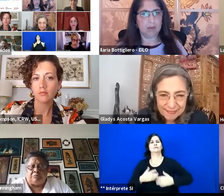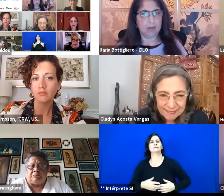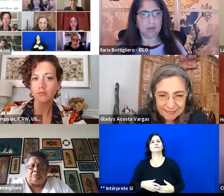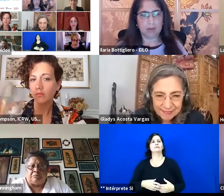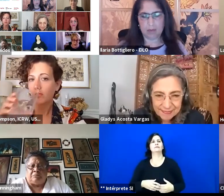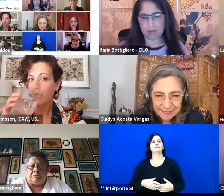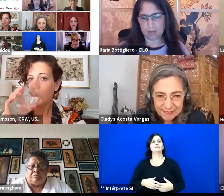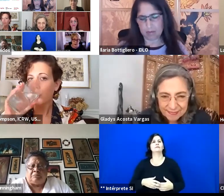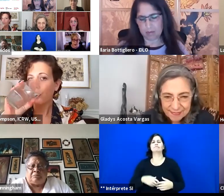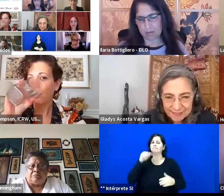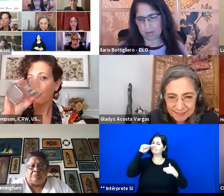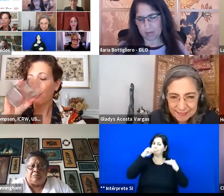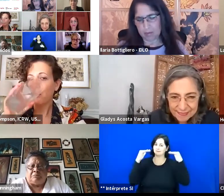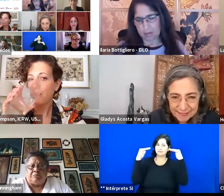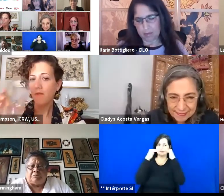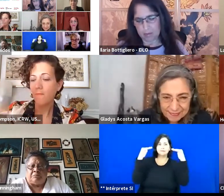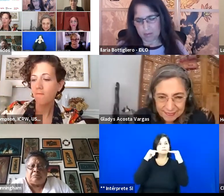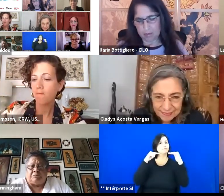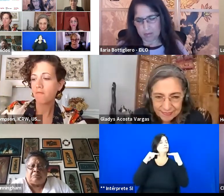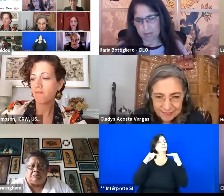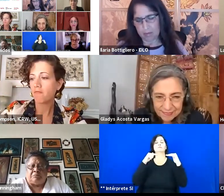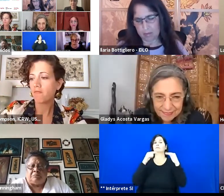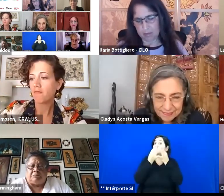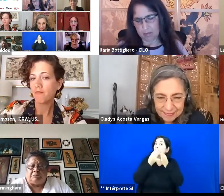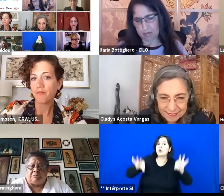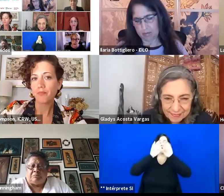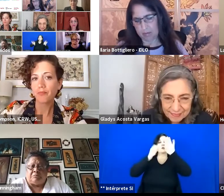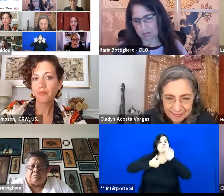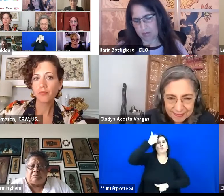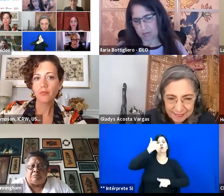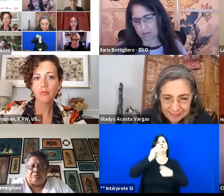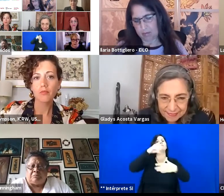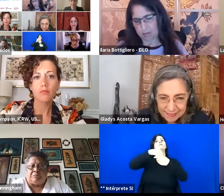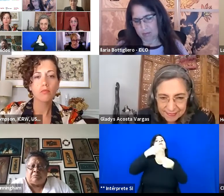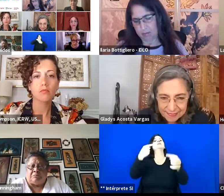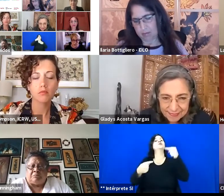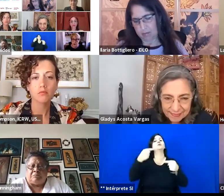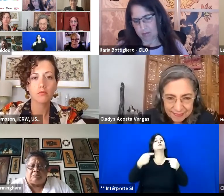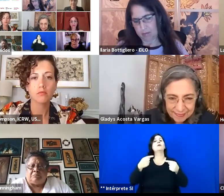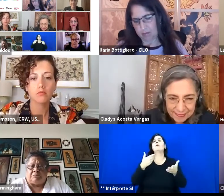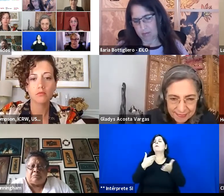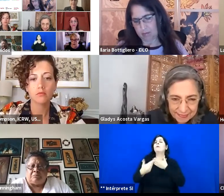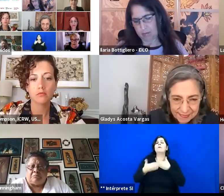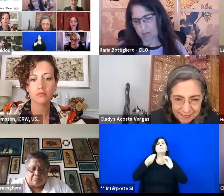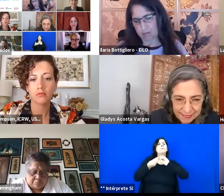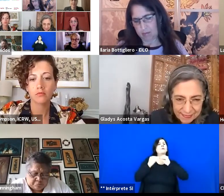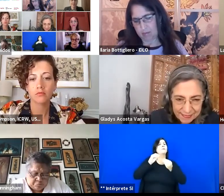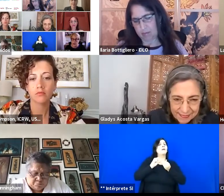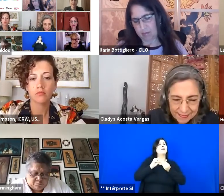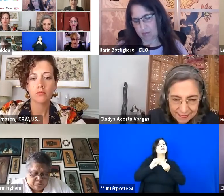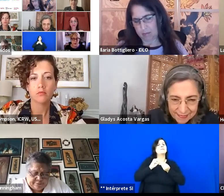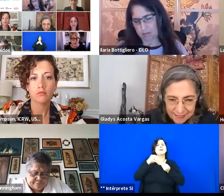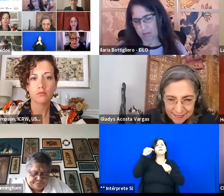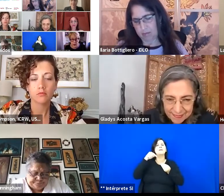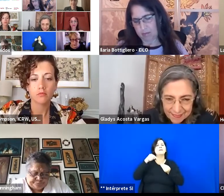at all the details and say, what are the inequalities and how is gender a part of that in